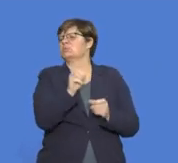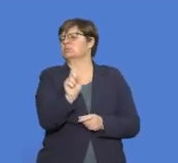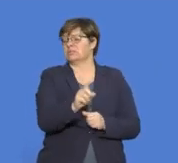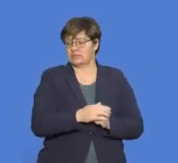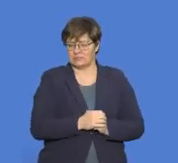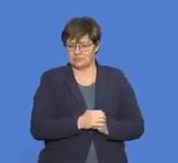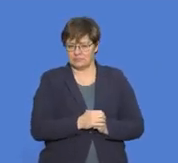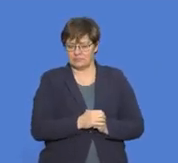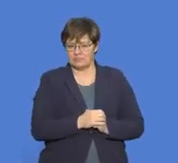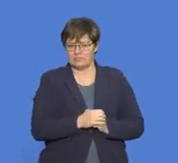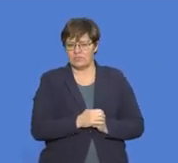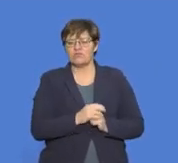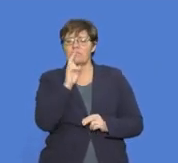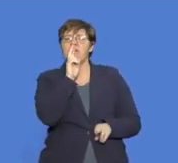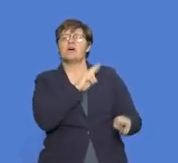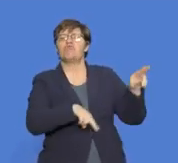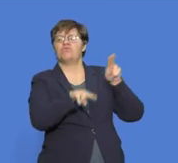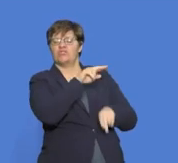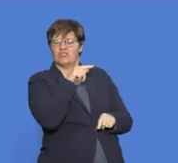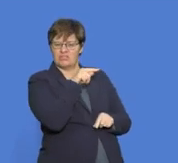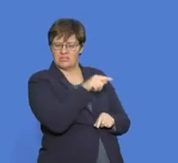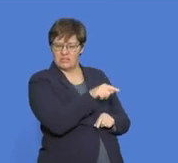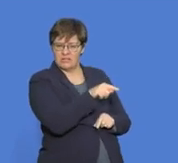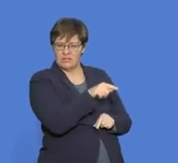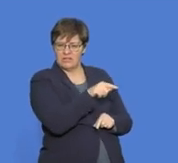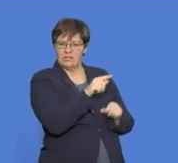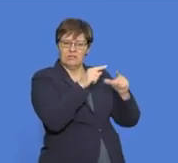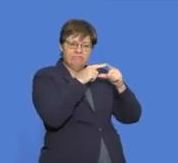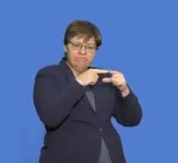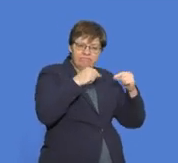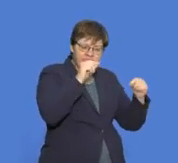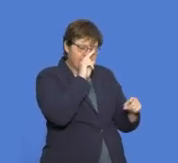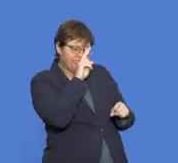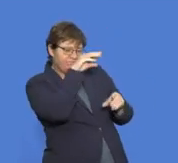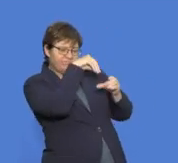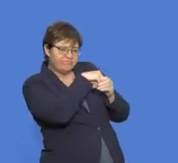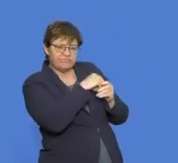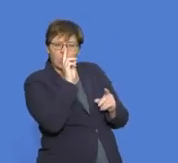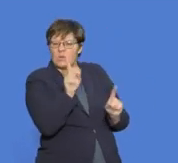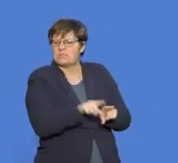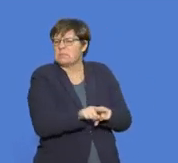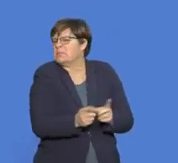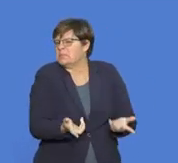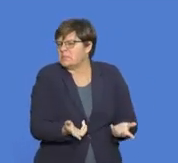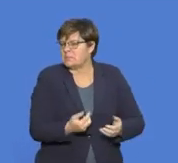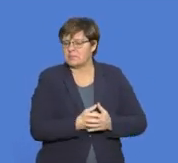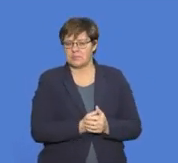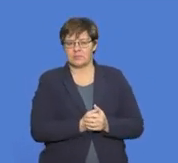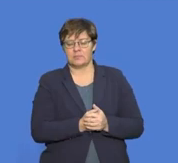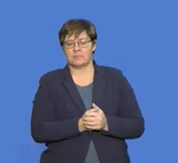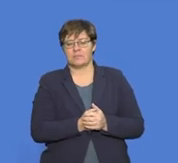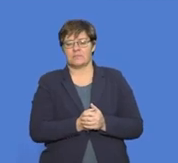of a revision on how or what the inside of a leaf looks like. So to start